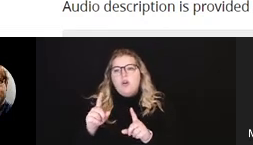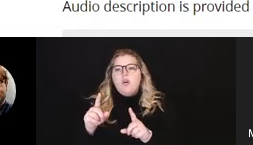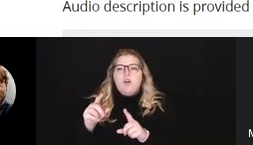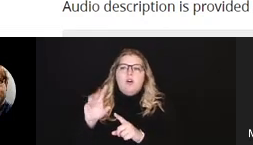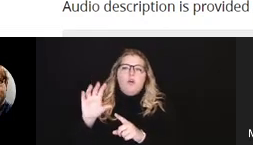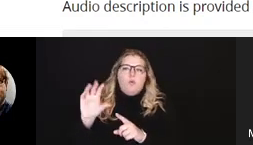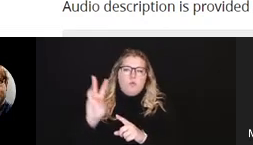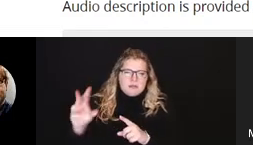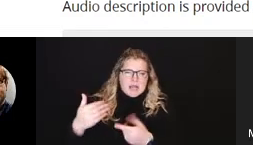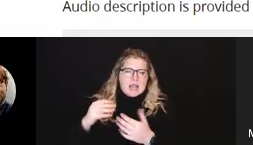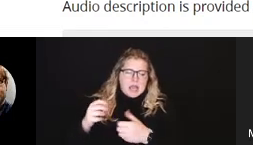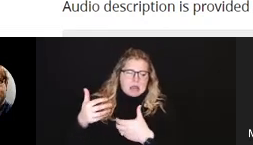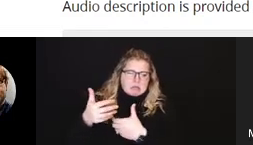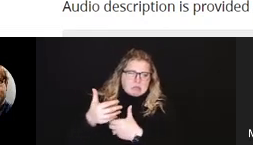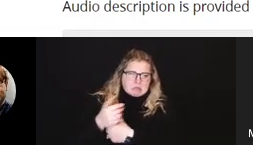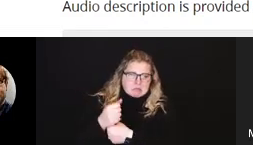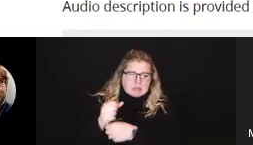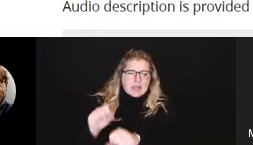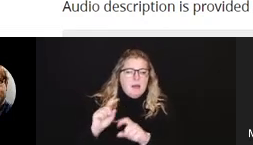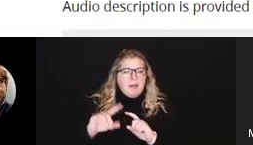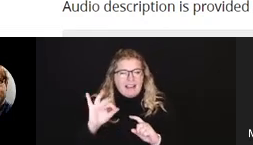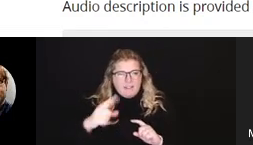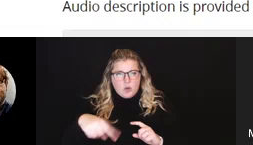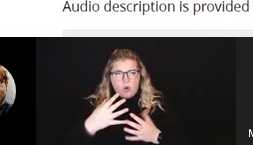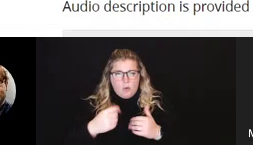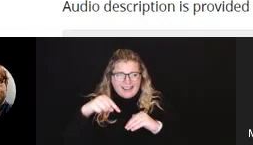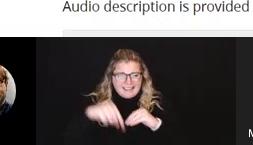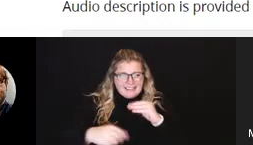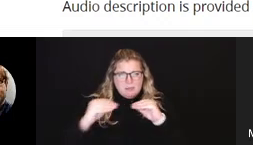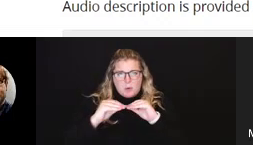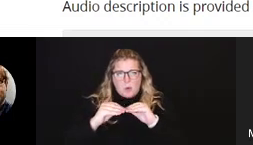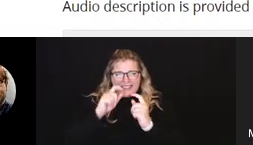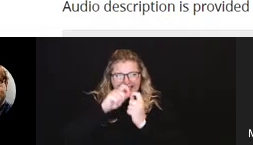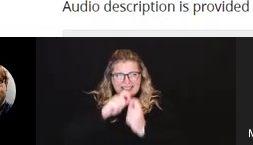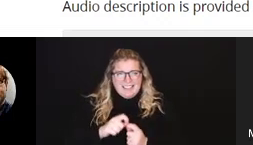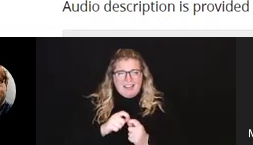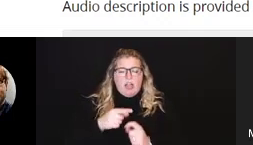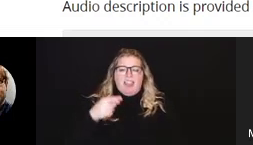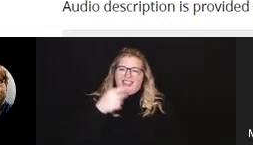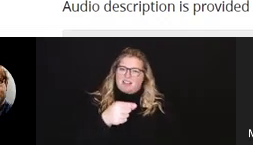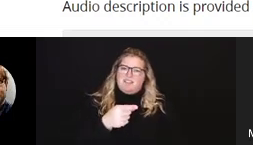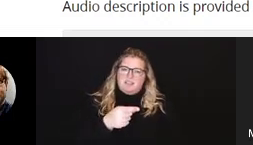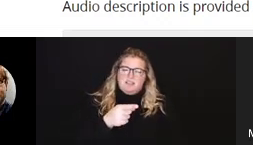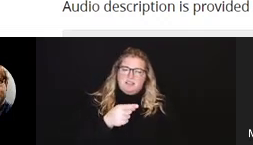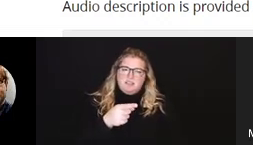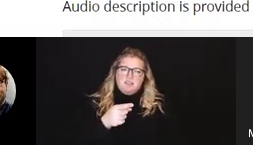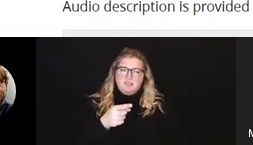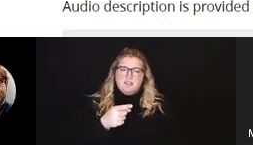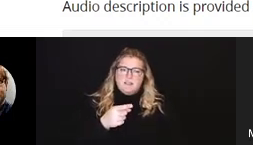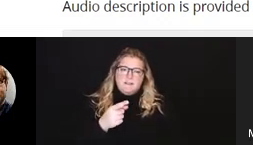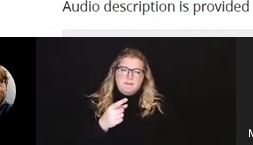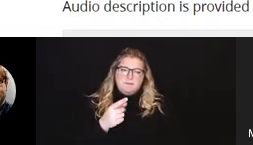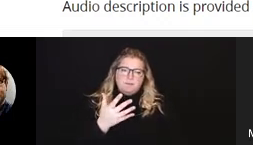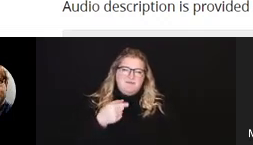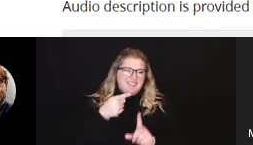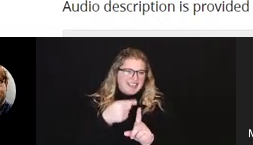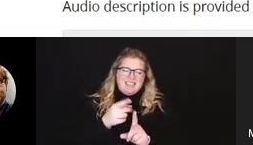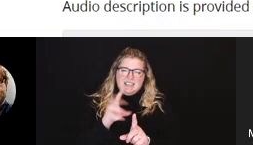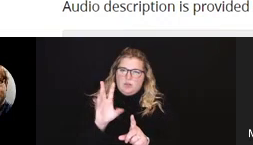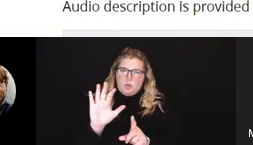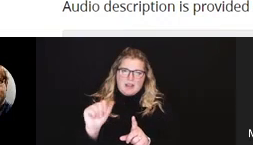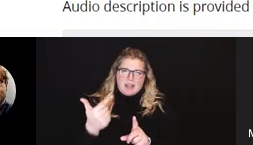you ever want to dig a little deeper, understand any of these requirements in more detail, this is going to be, you probably want to go to the source. So